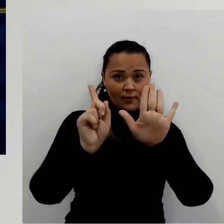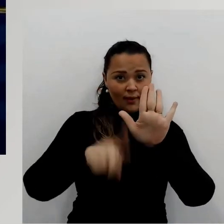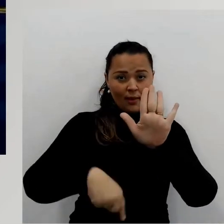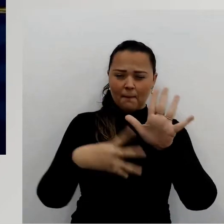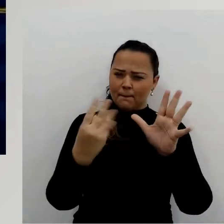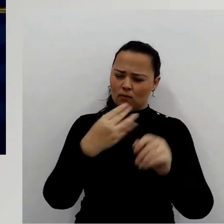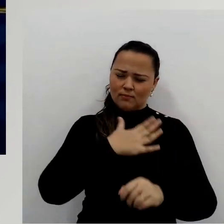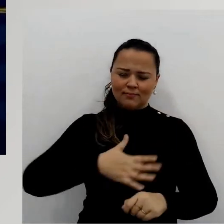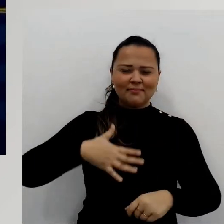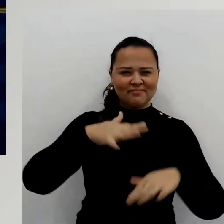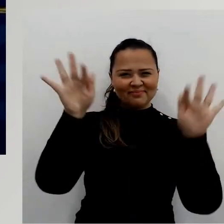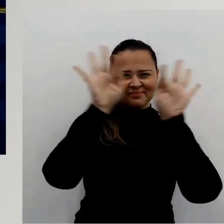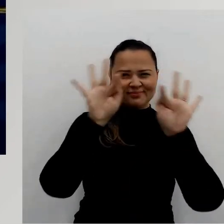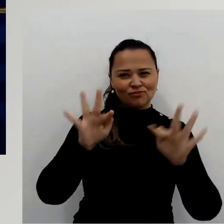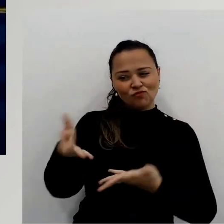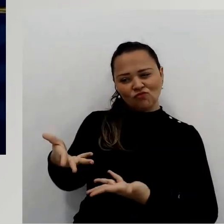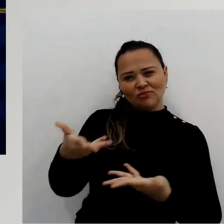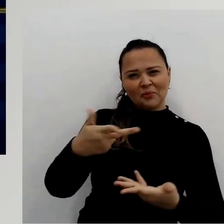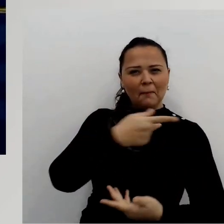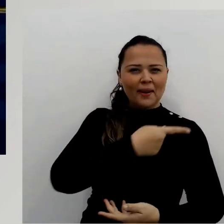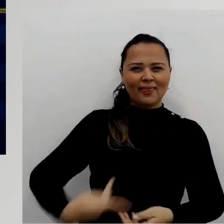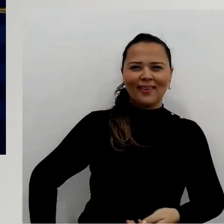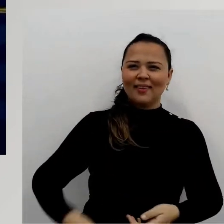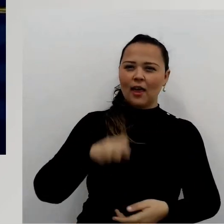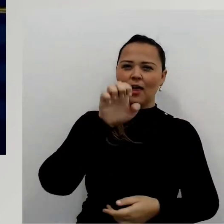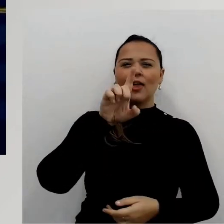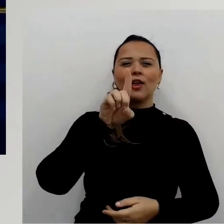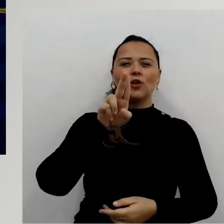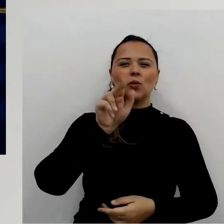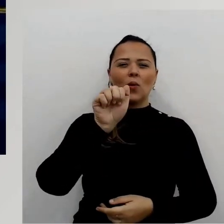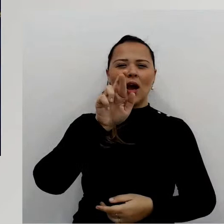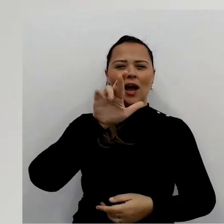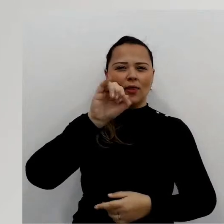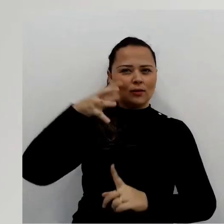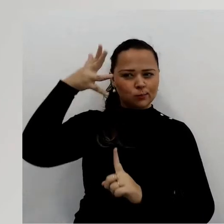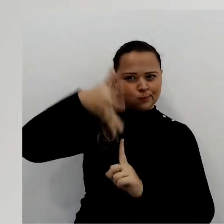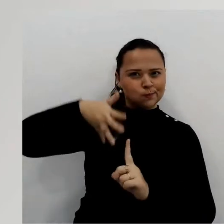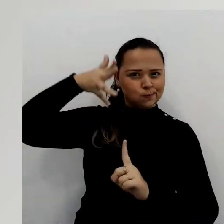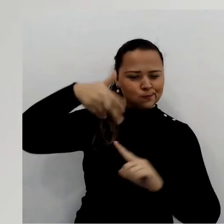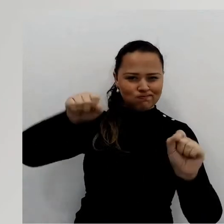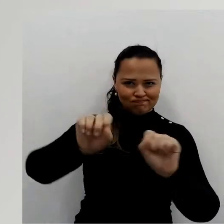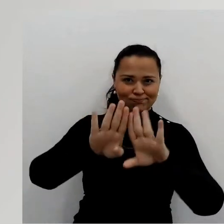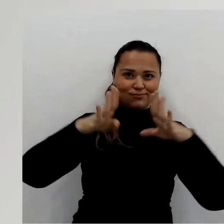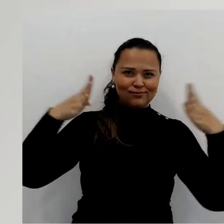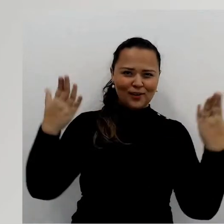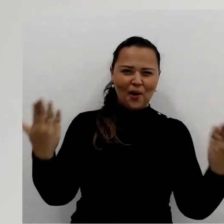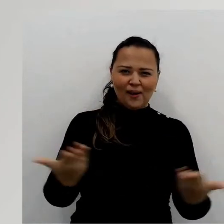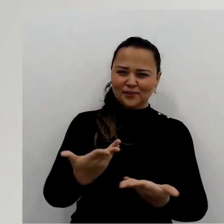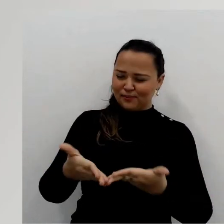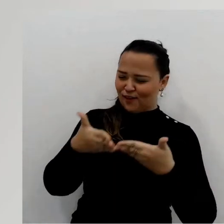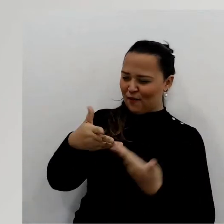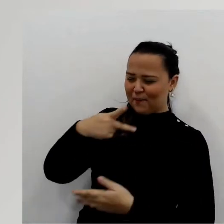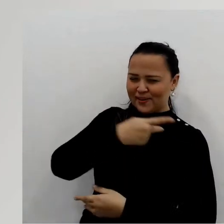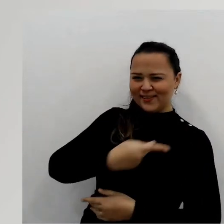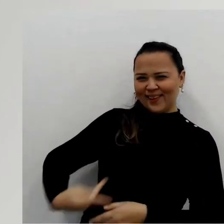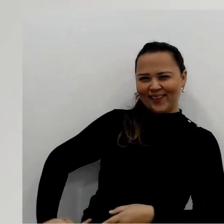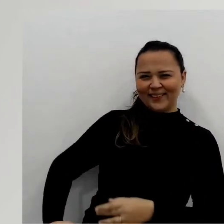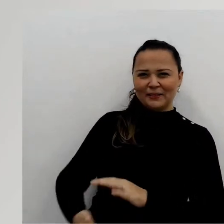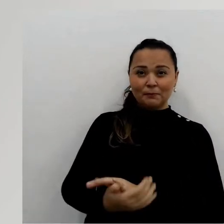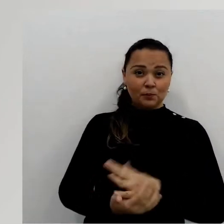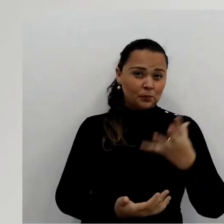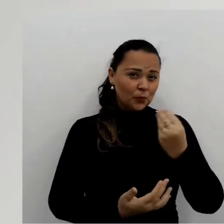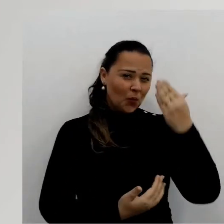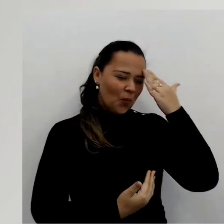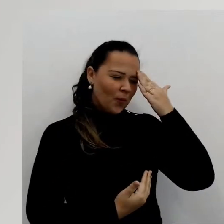printing production. It's a pleasure to invite our CEO, Eduardo, to open this event. Thank